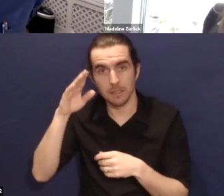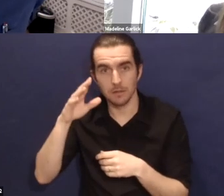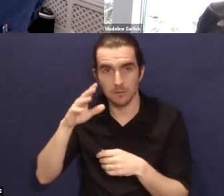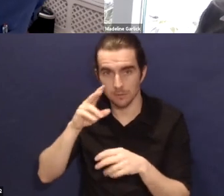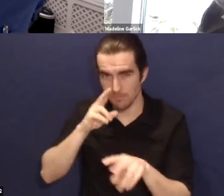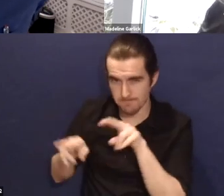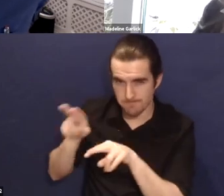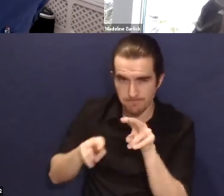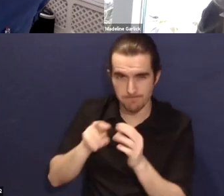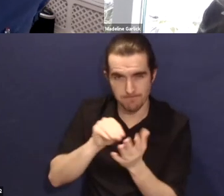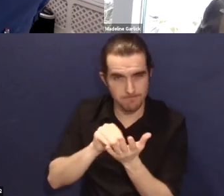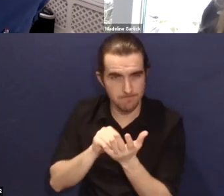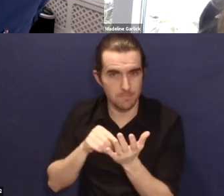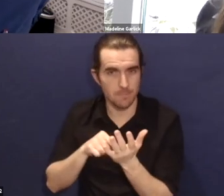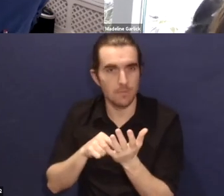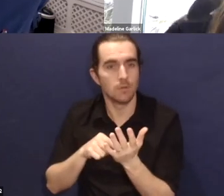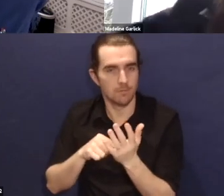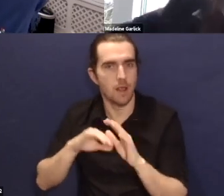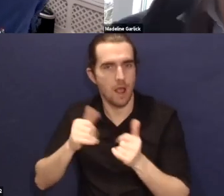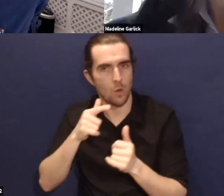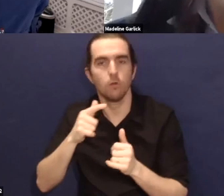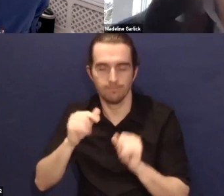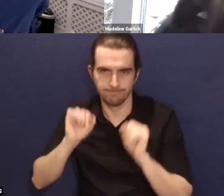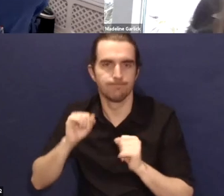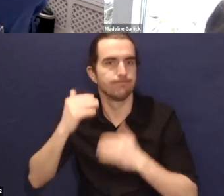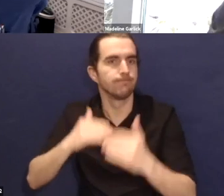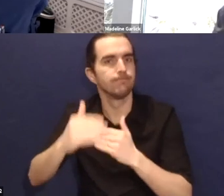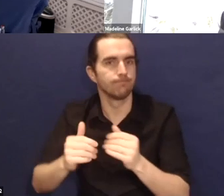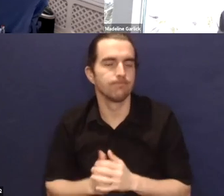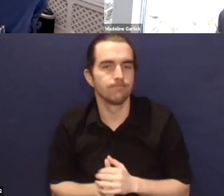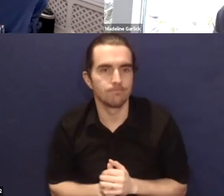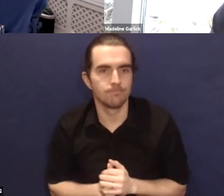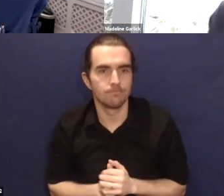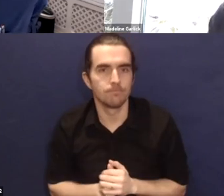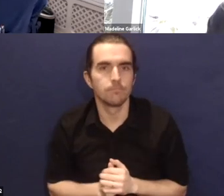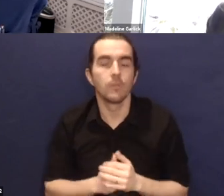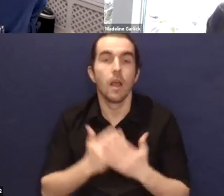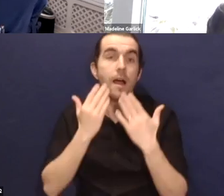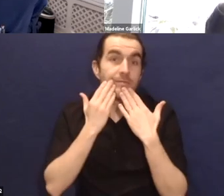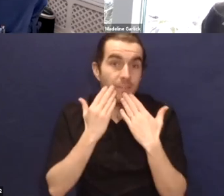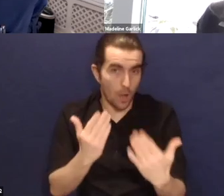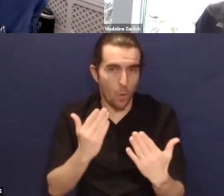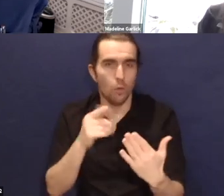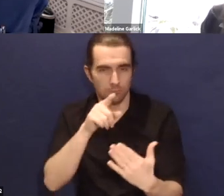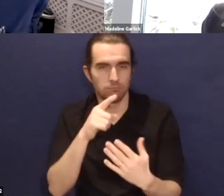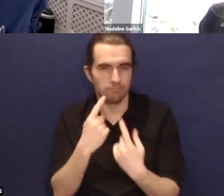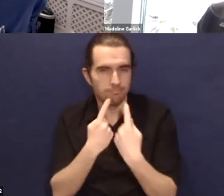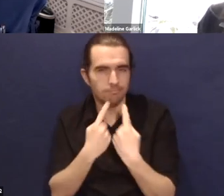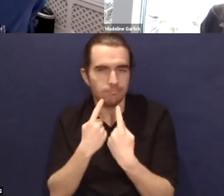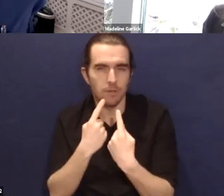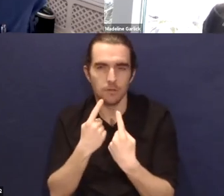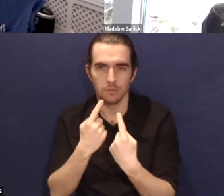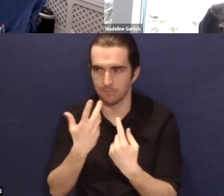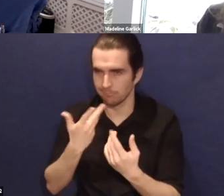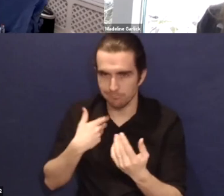Thank you, Jeff. I think you mentioned earlier in our discussion today the concept of protection and how